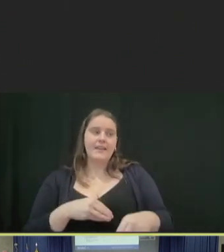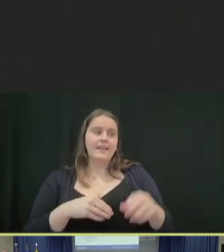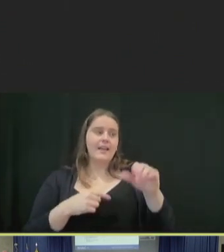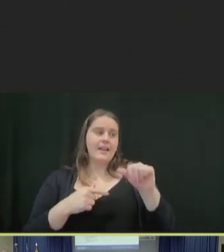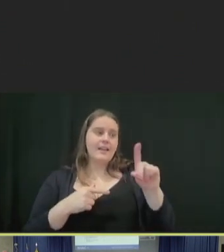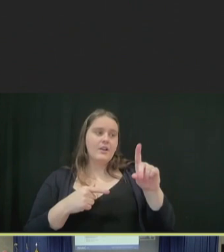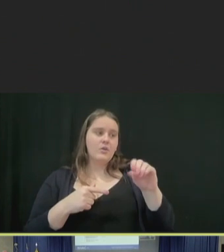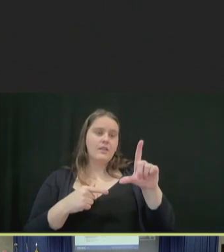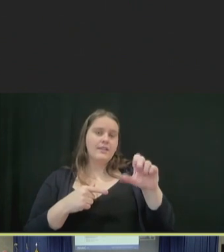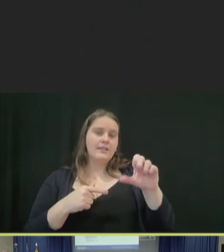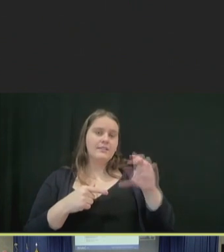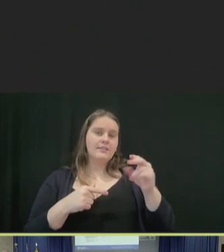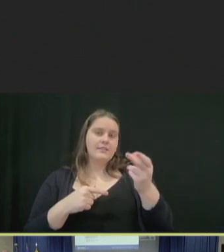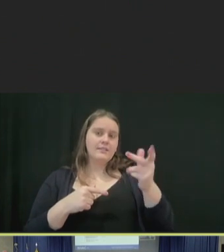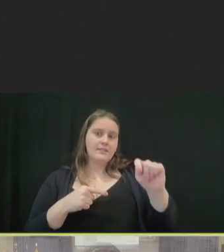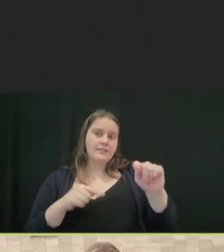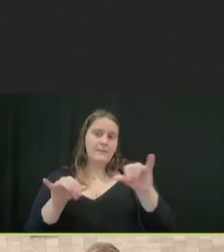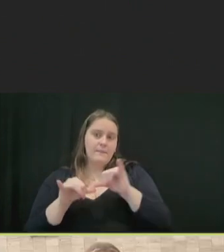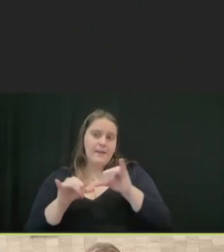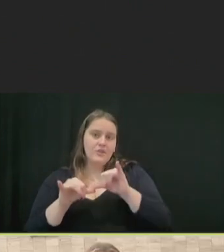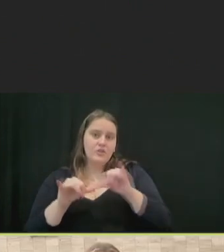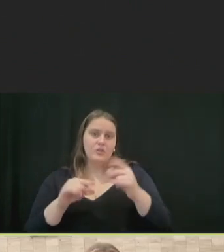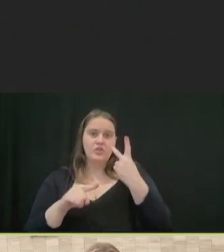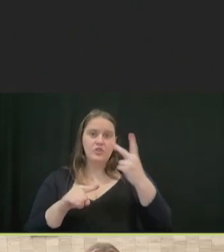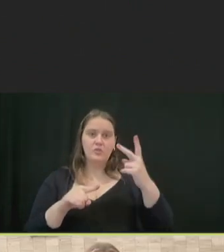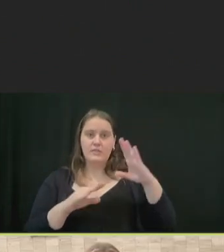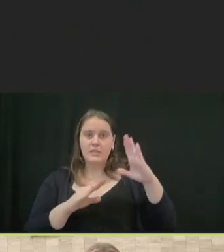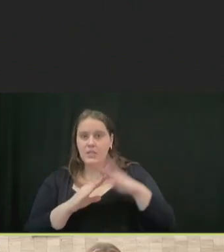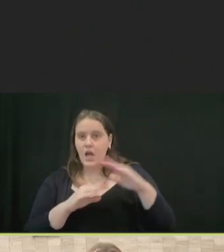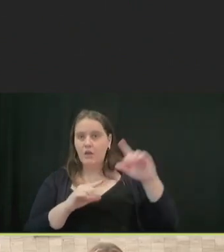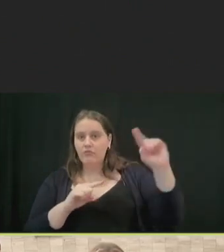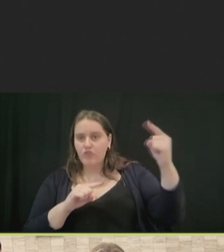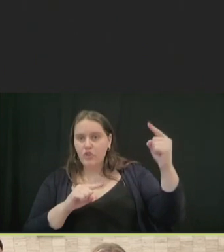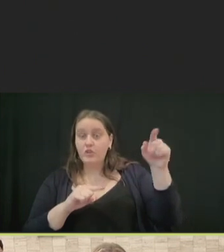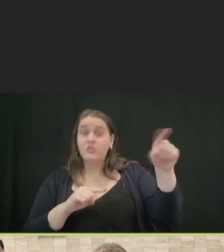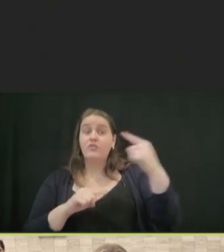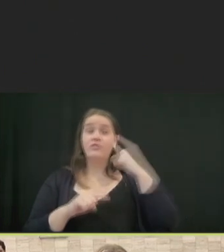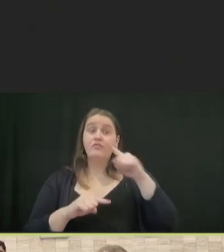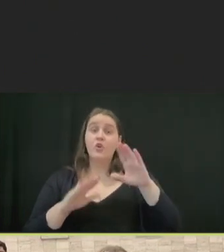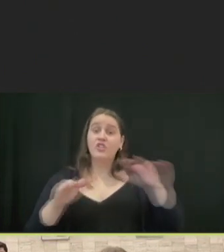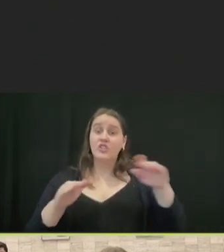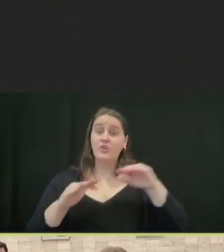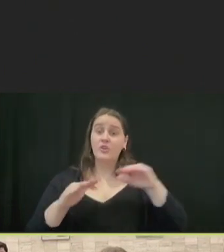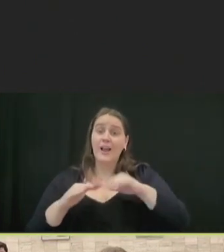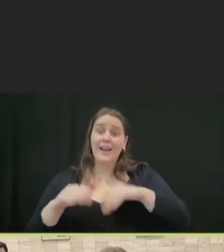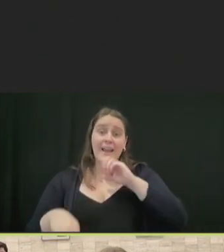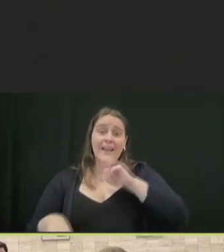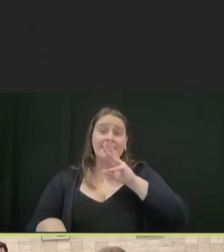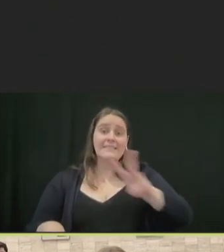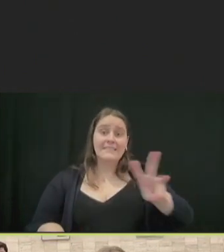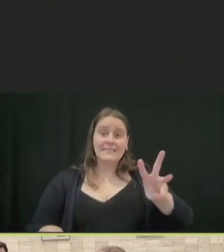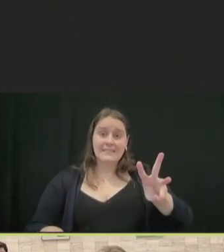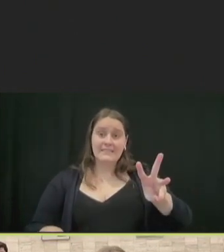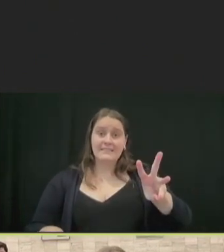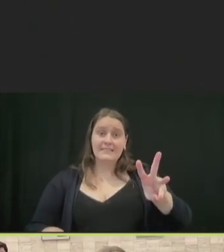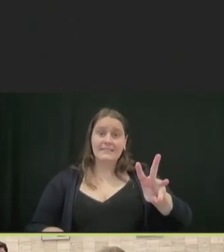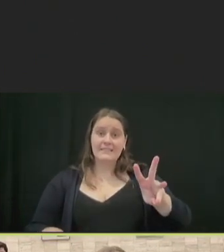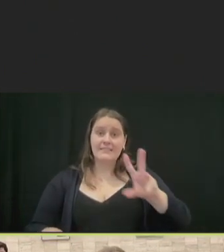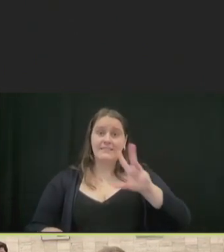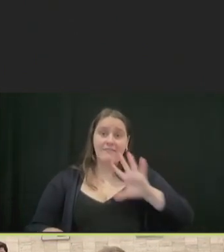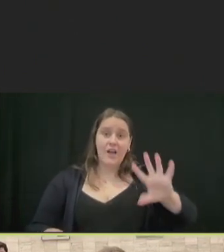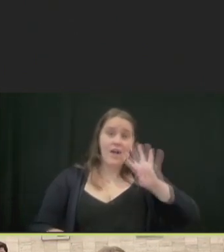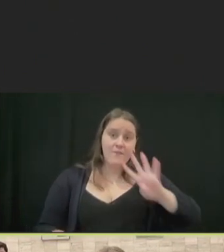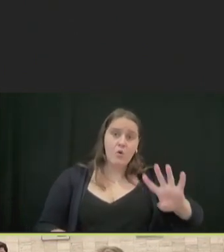well. So that very top measure or indicator is for children age less than 6 years of age. There's also, using the same